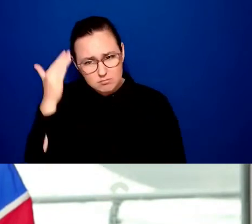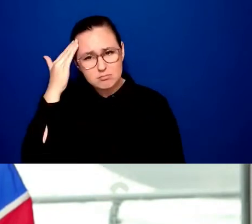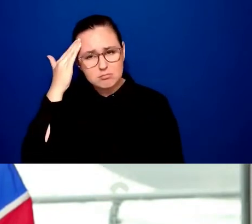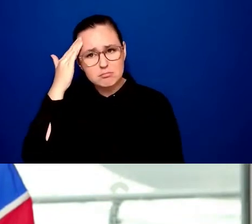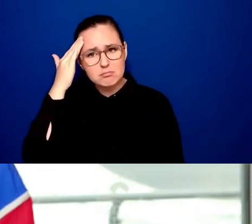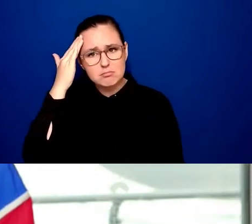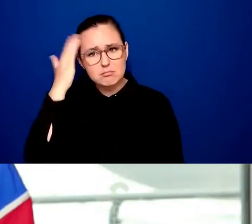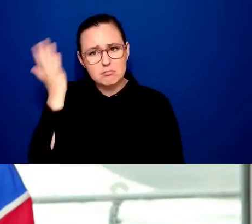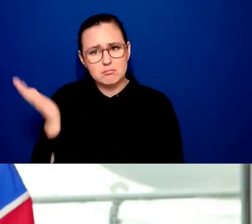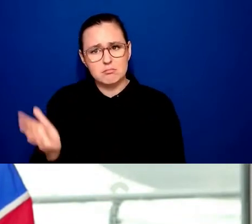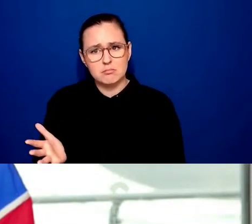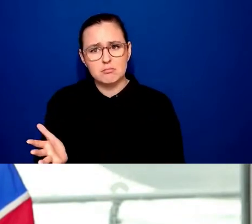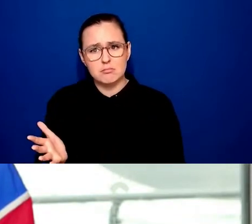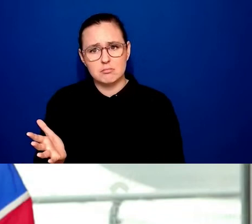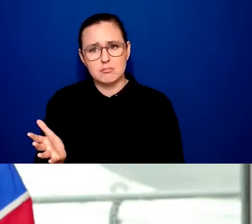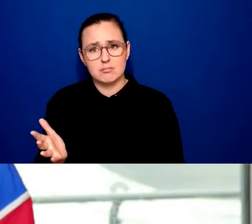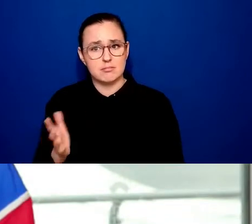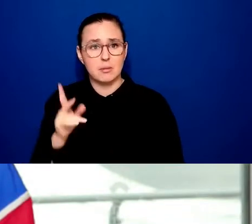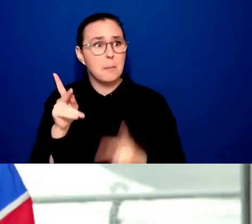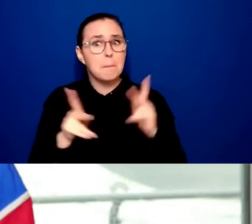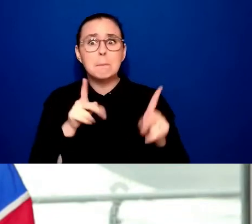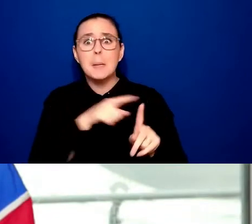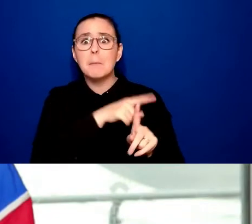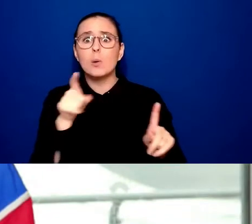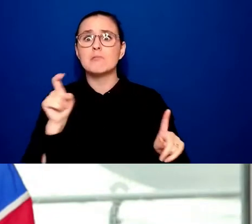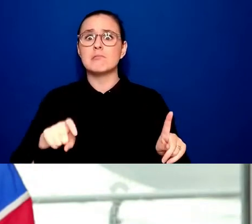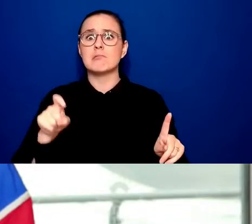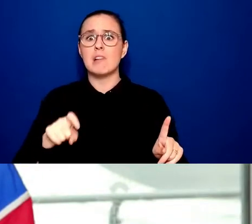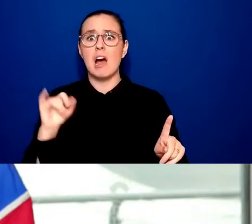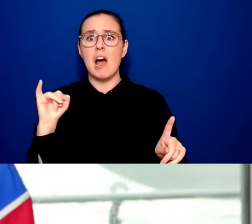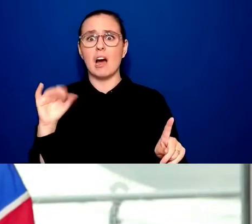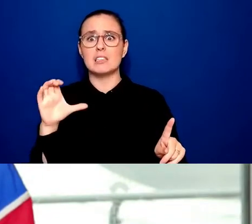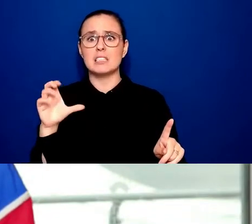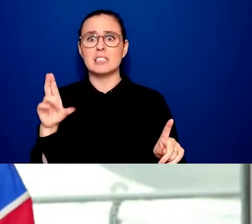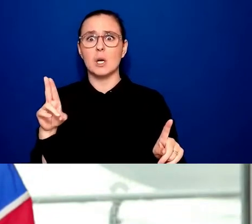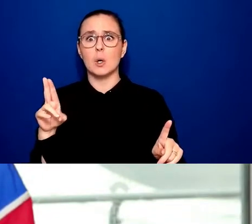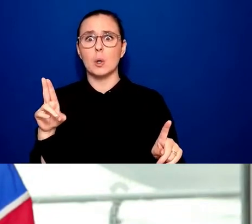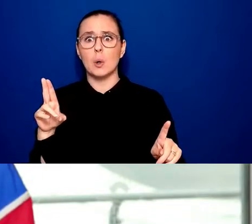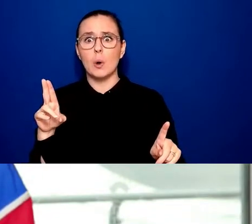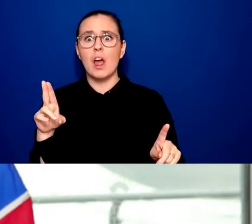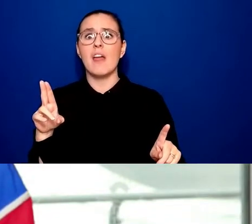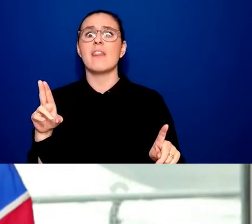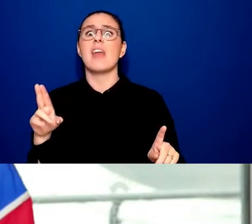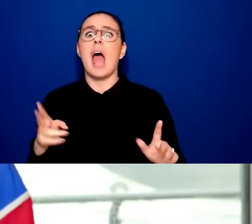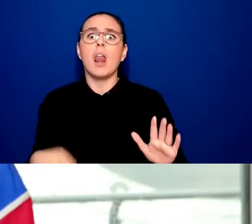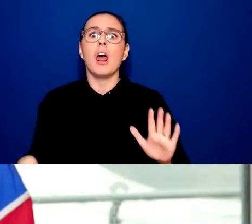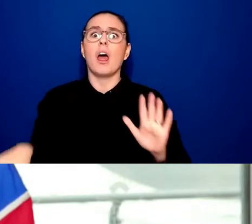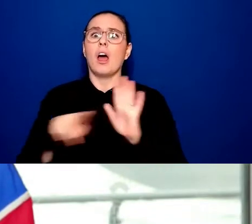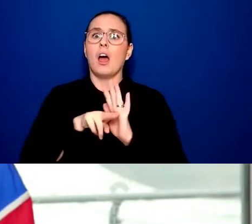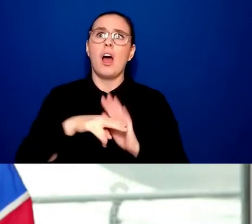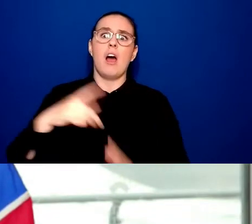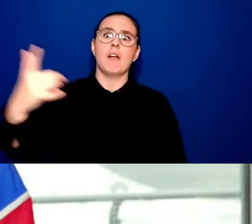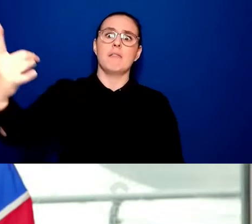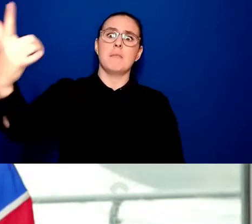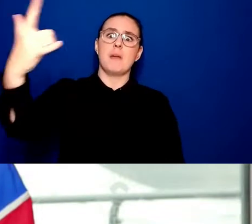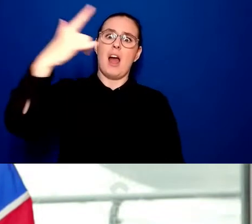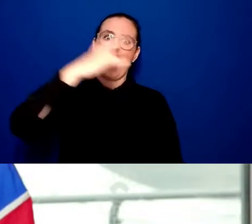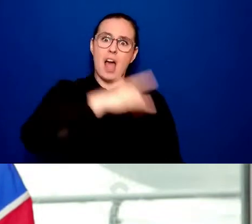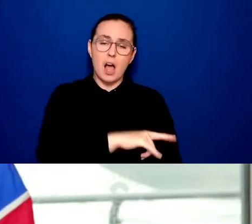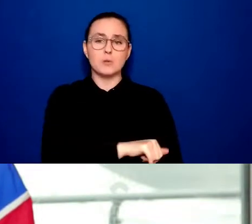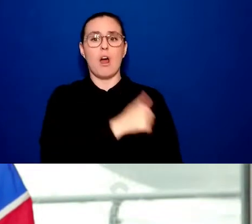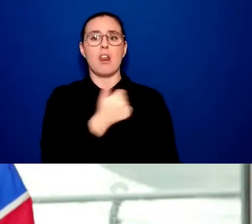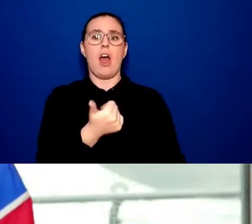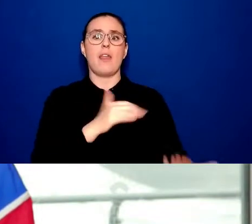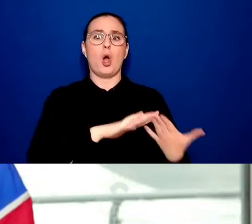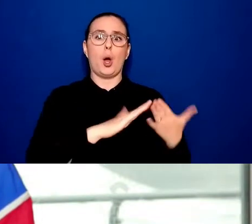in critical care due to COVID-19 then have to fly down to Victoria or to Vancouver or to the